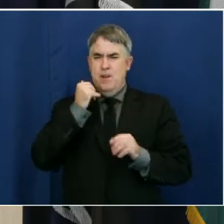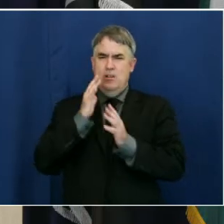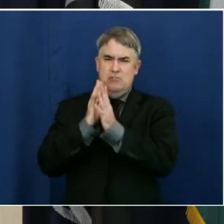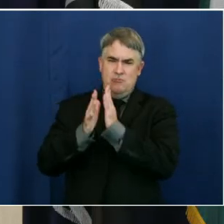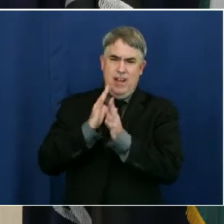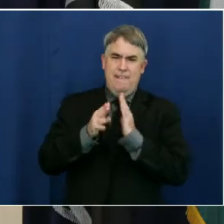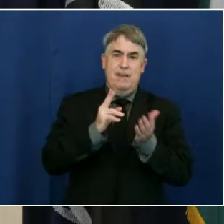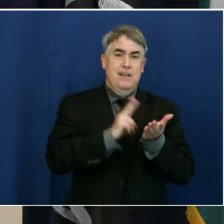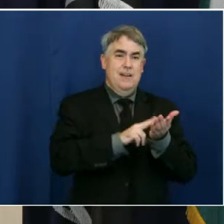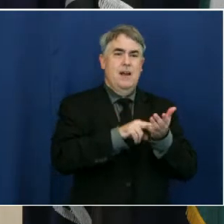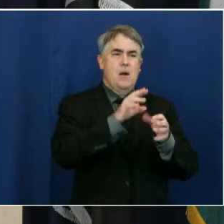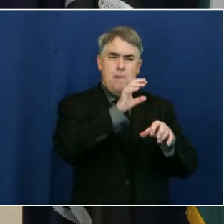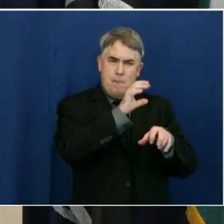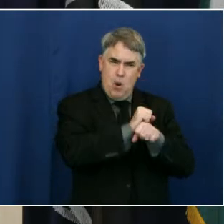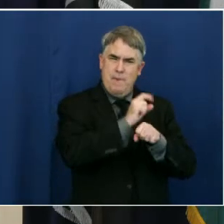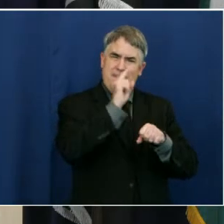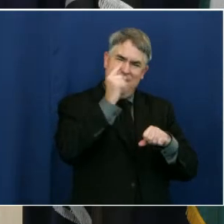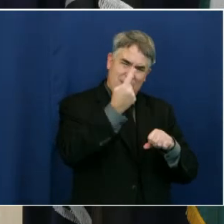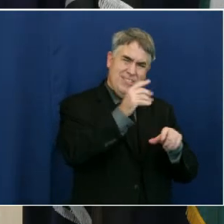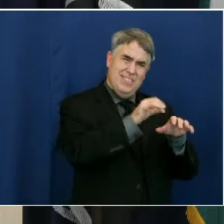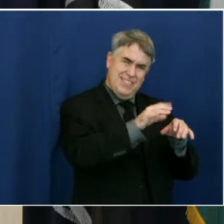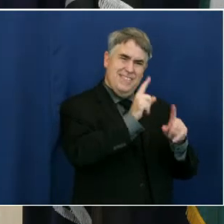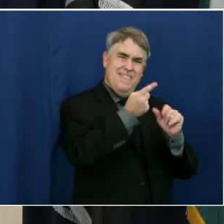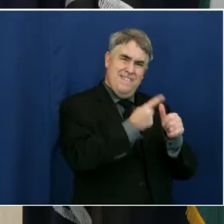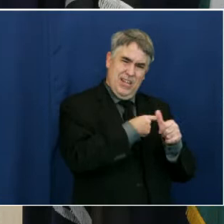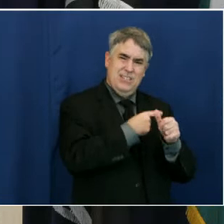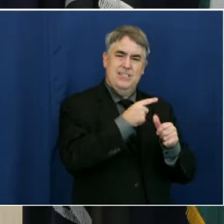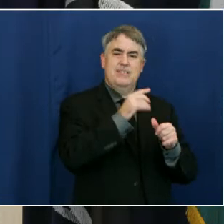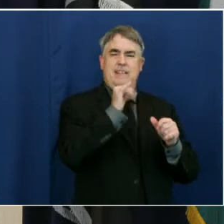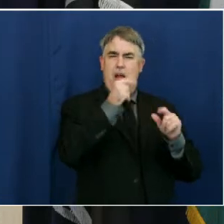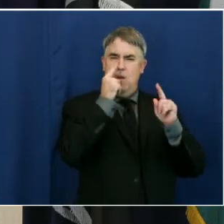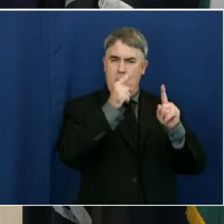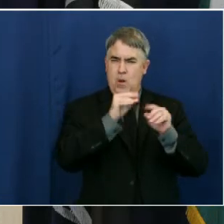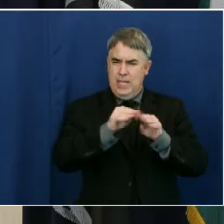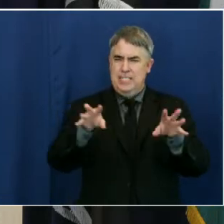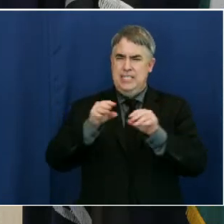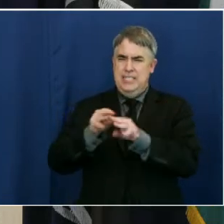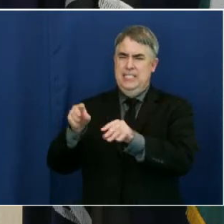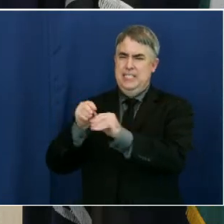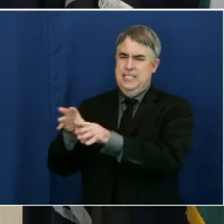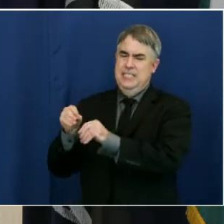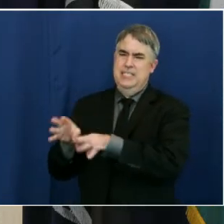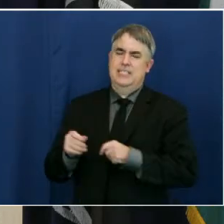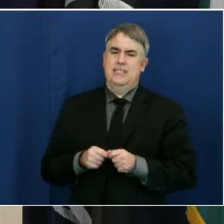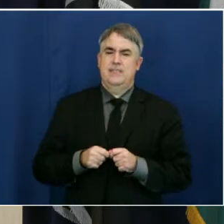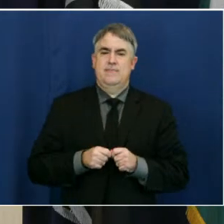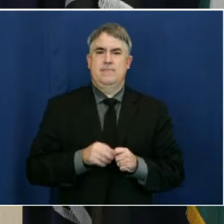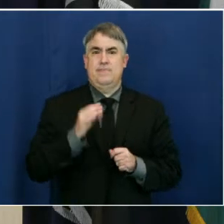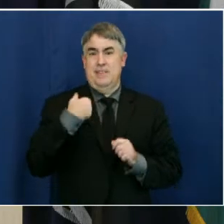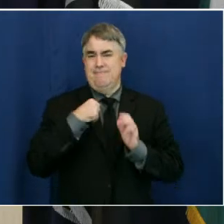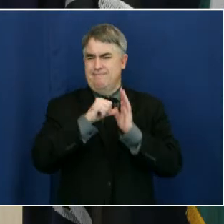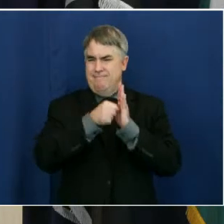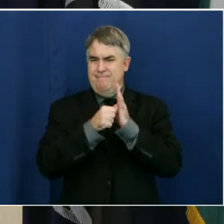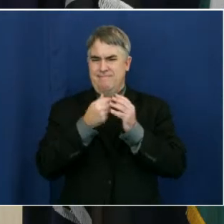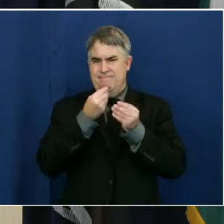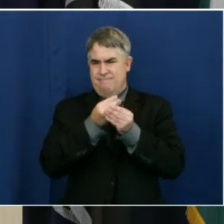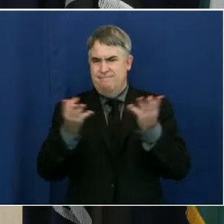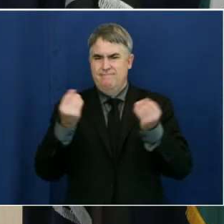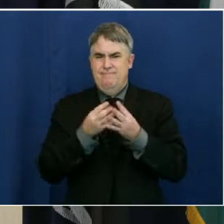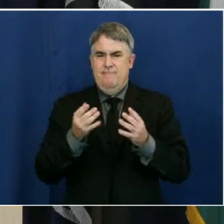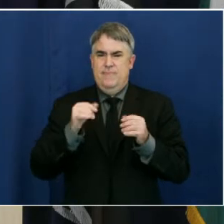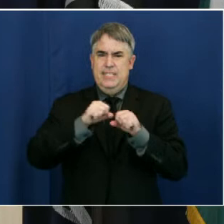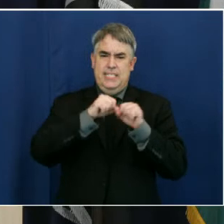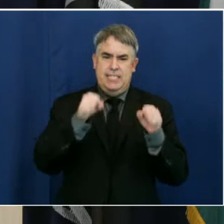more opportunities and more venues. But our bias now is towards setting up the infrastructure so we can get as many vaccines in people's arms